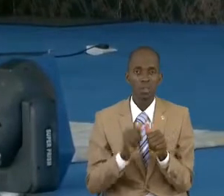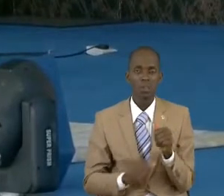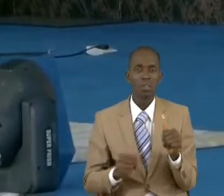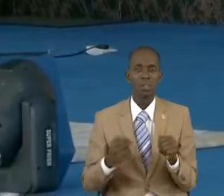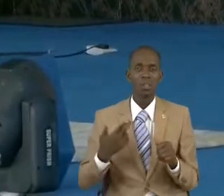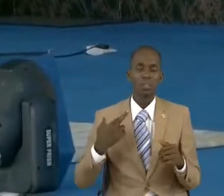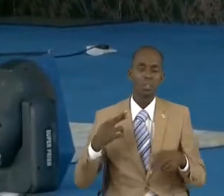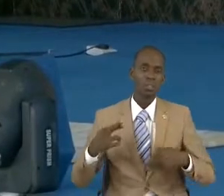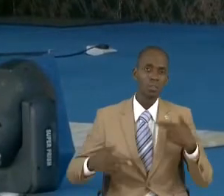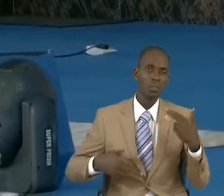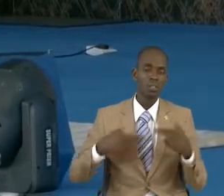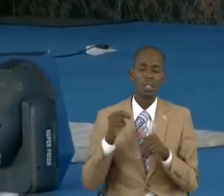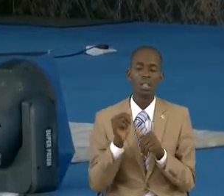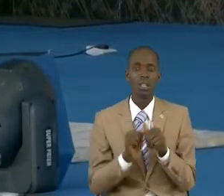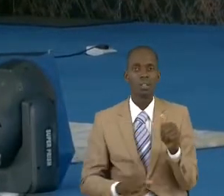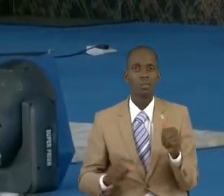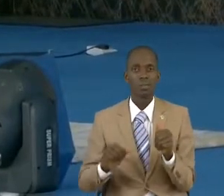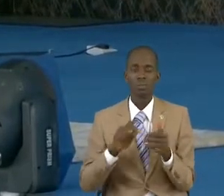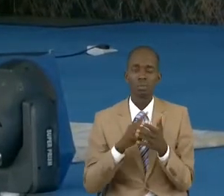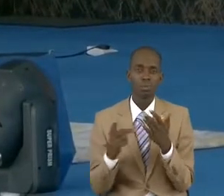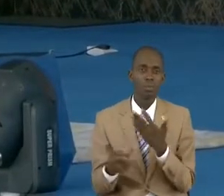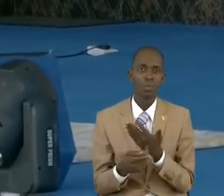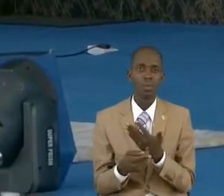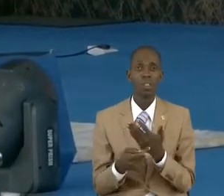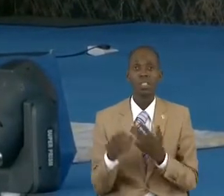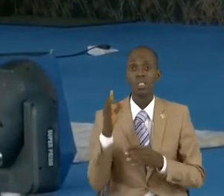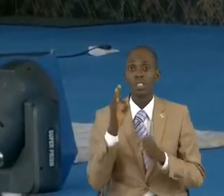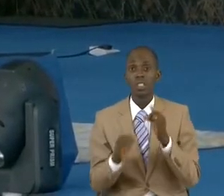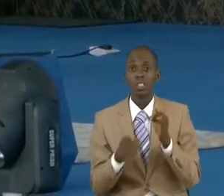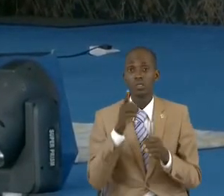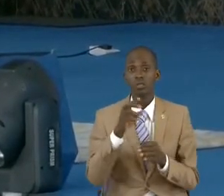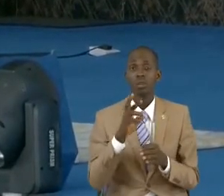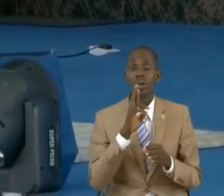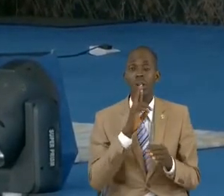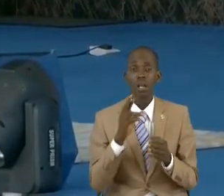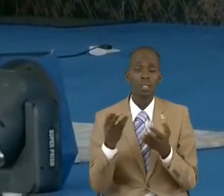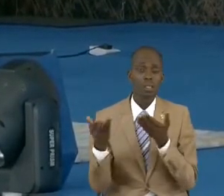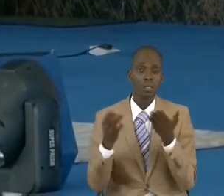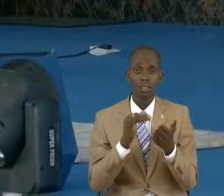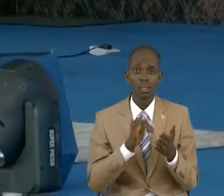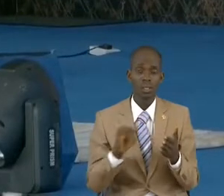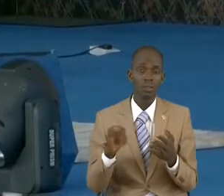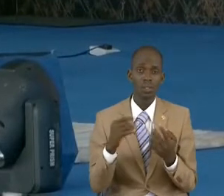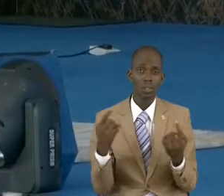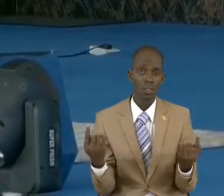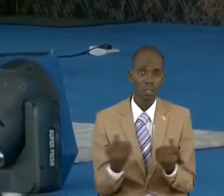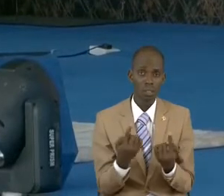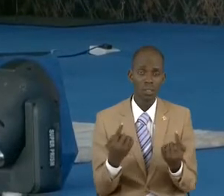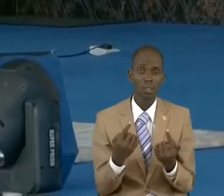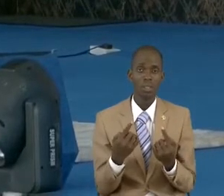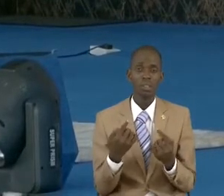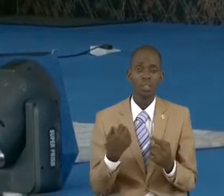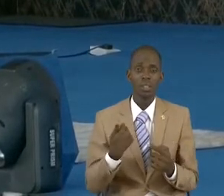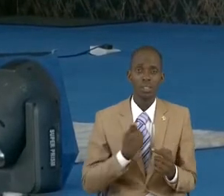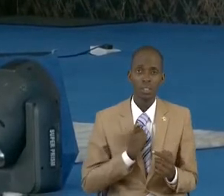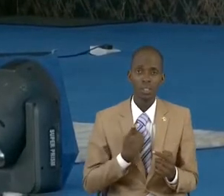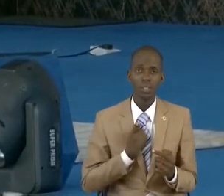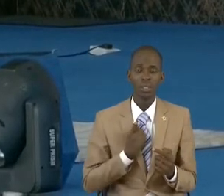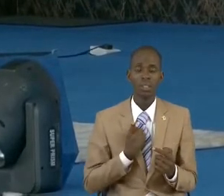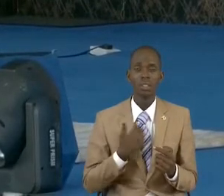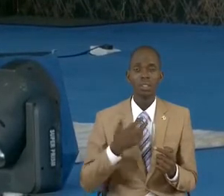every crusade. If you're serving sin, self,